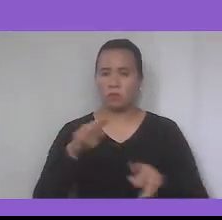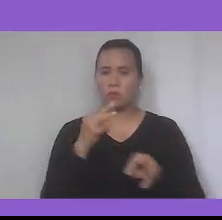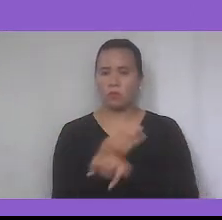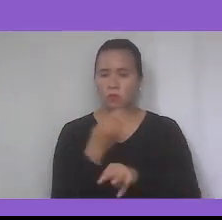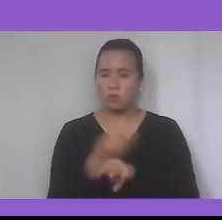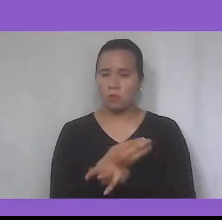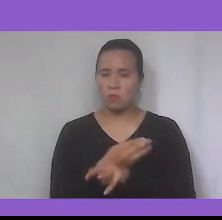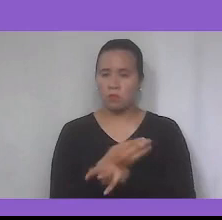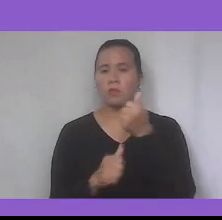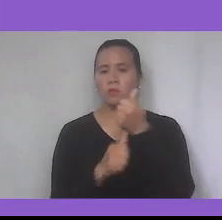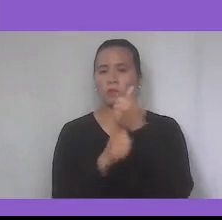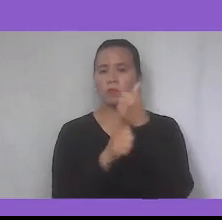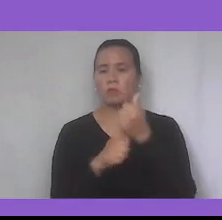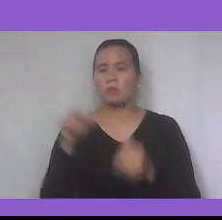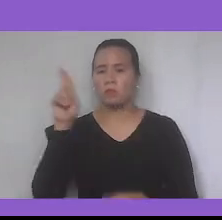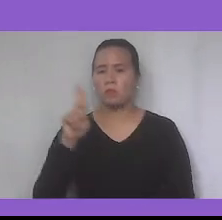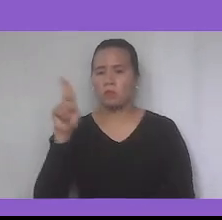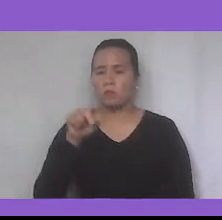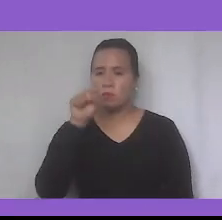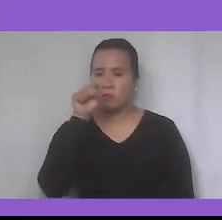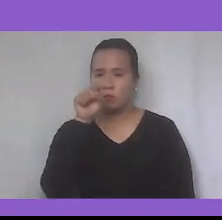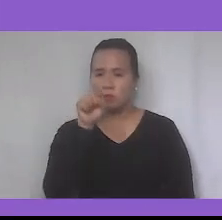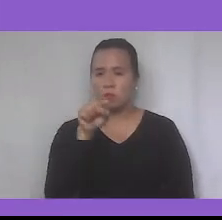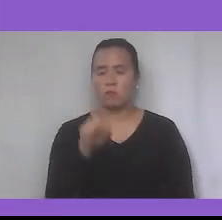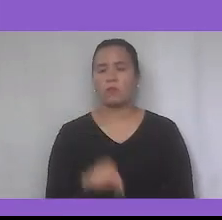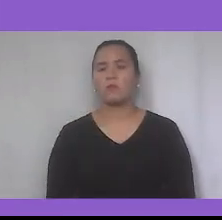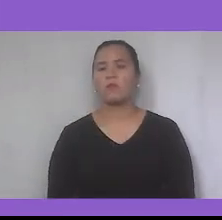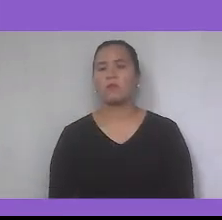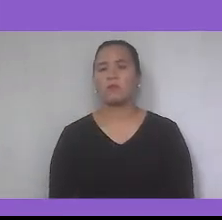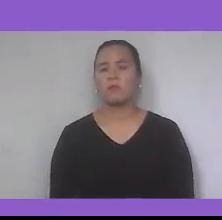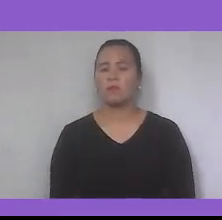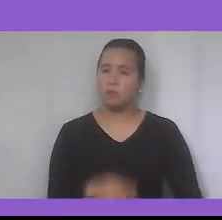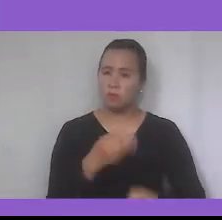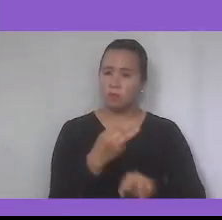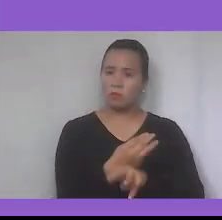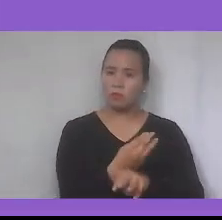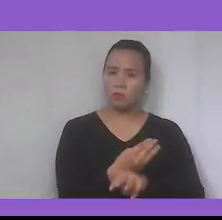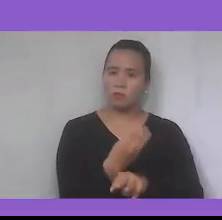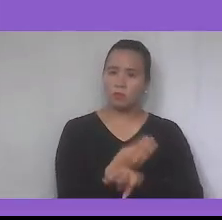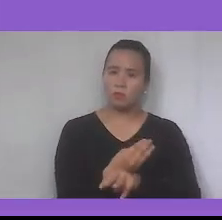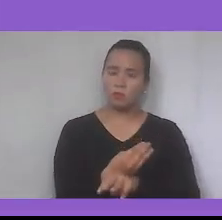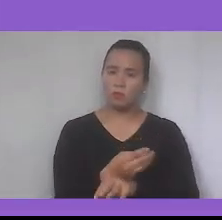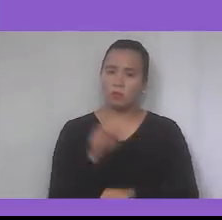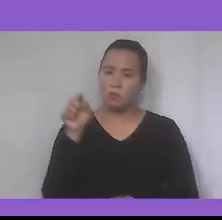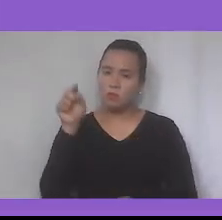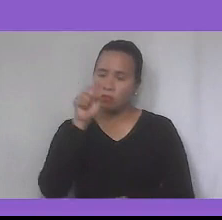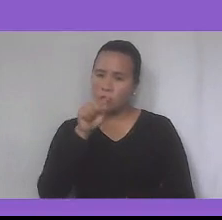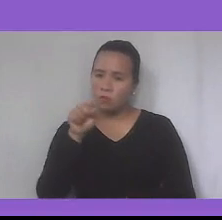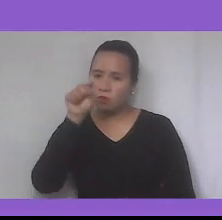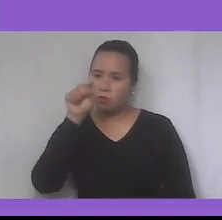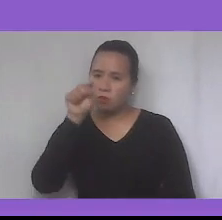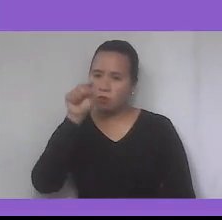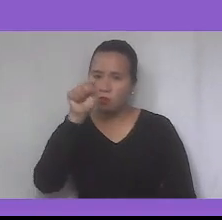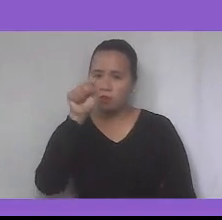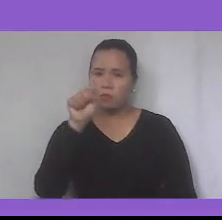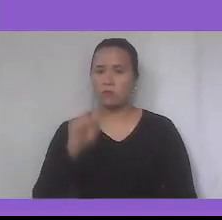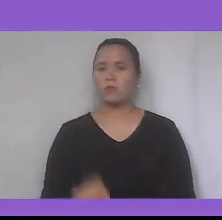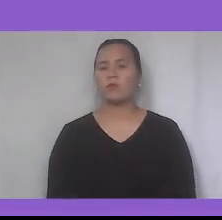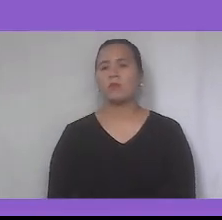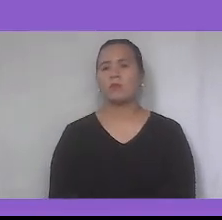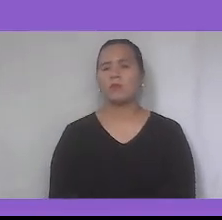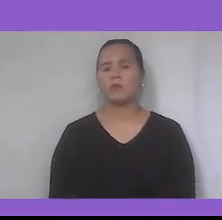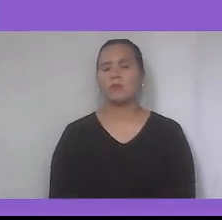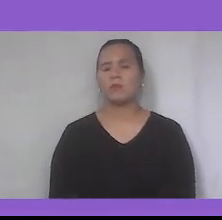there. Now to perform the math assistant, we're going to use the or click the math button